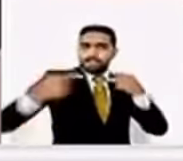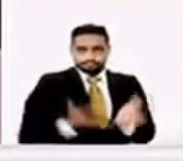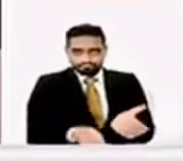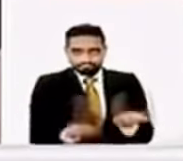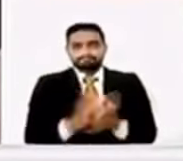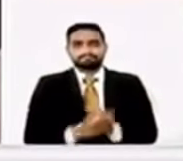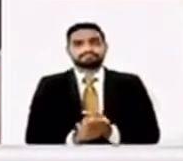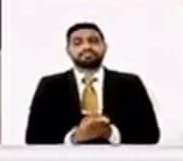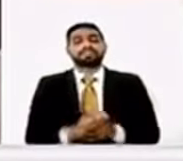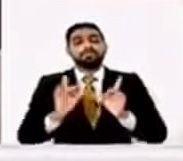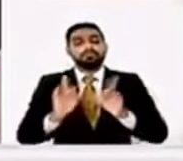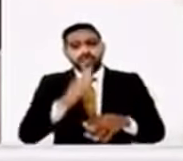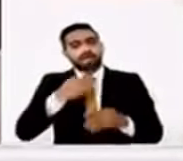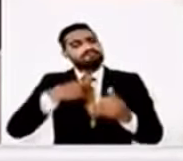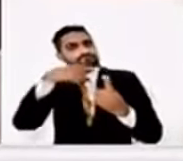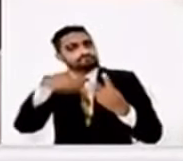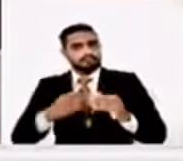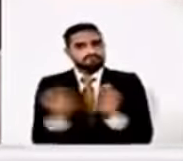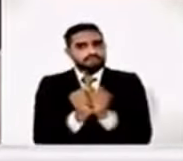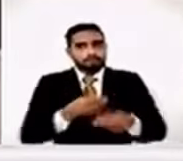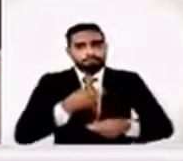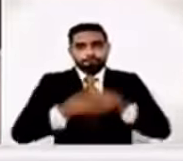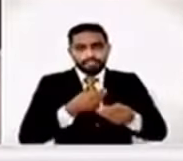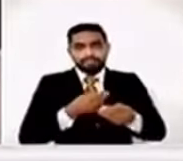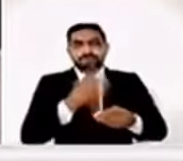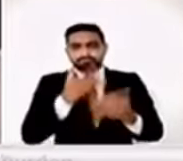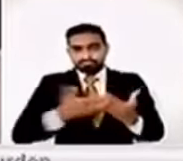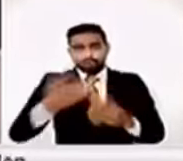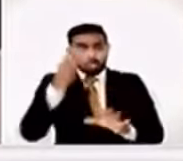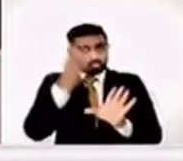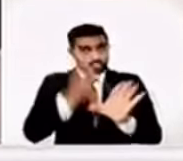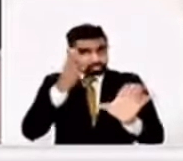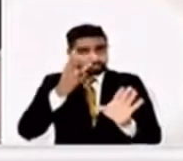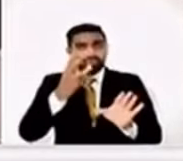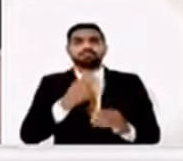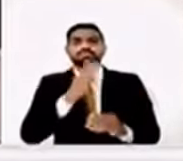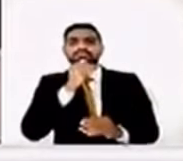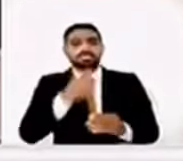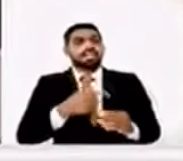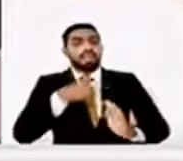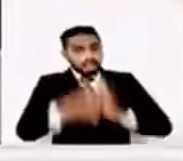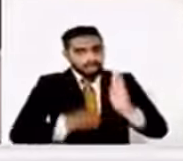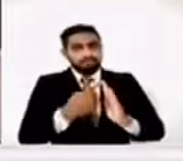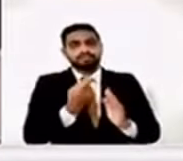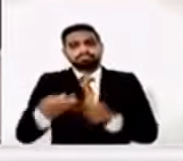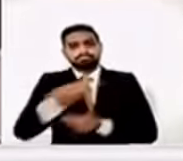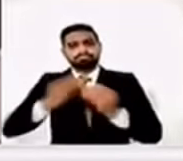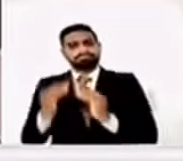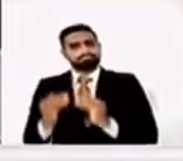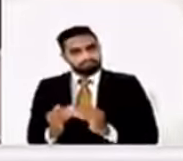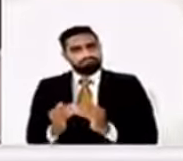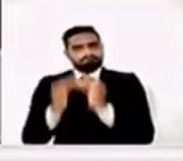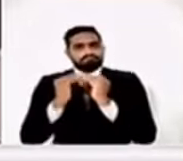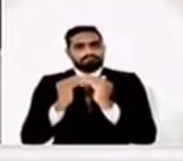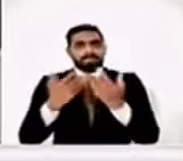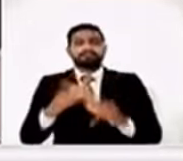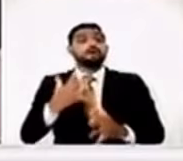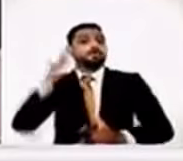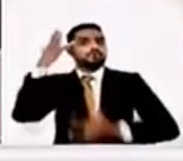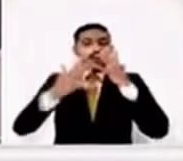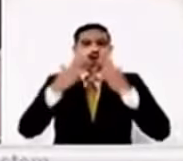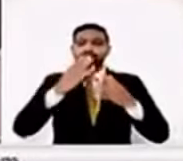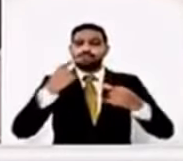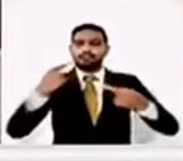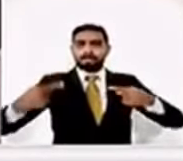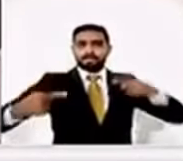should strive during the next 3 years to allow the local economy to competitively enter the global economy. The public sector should